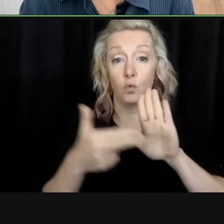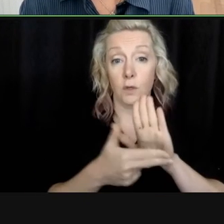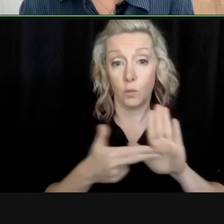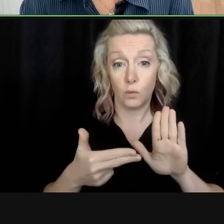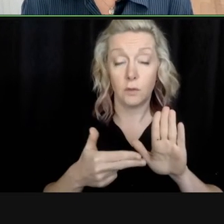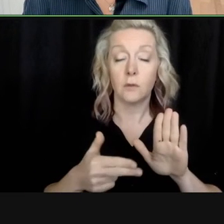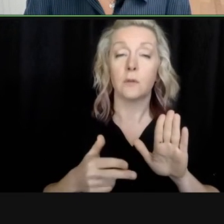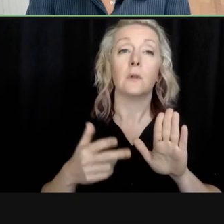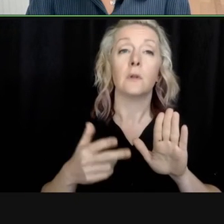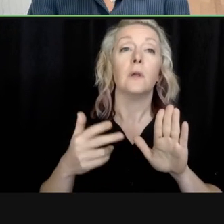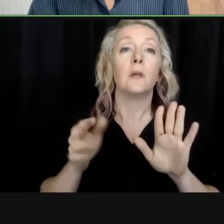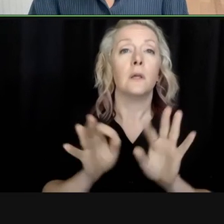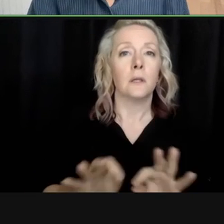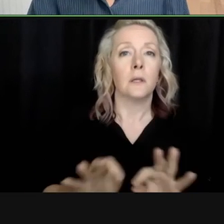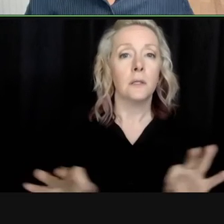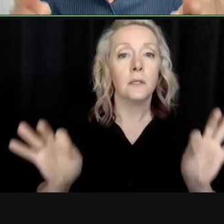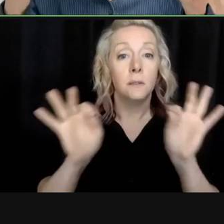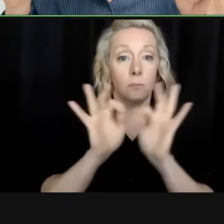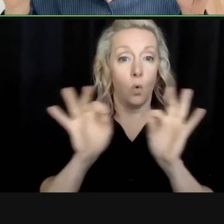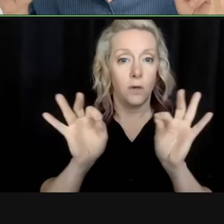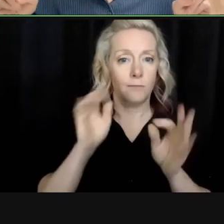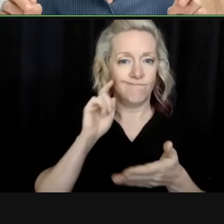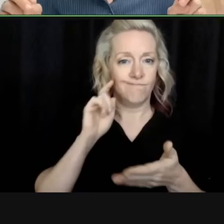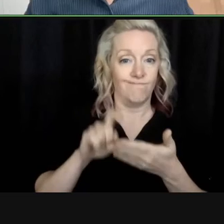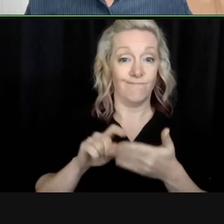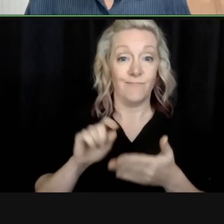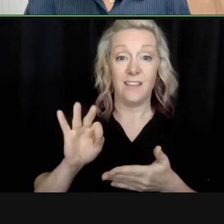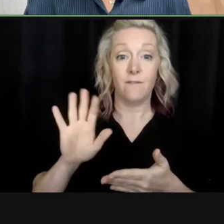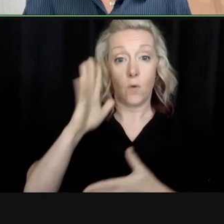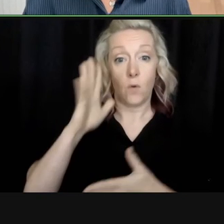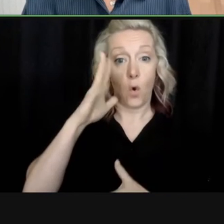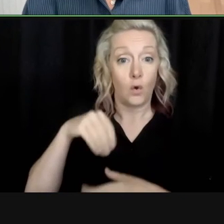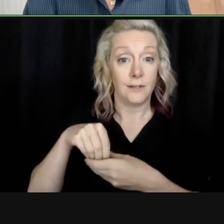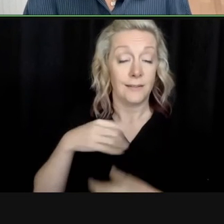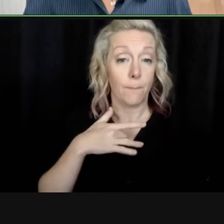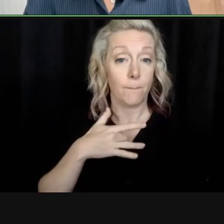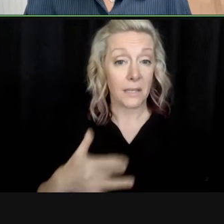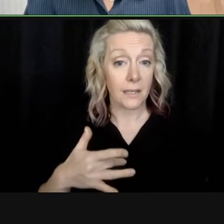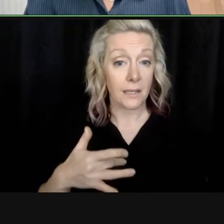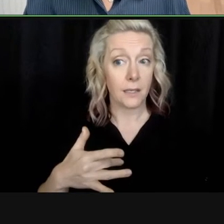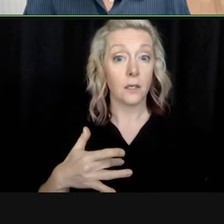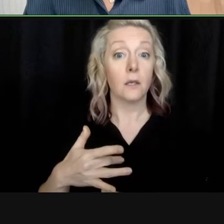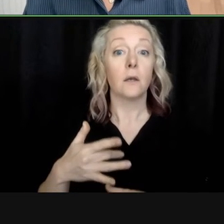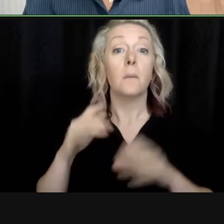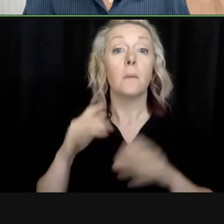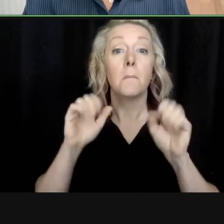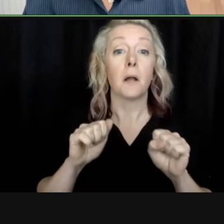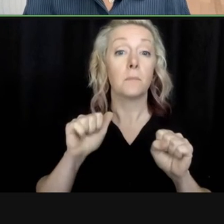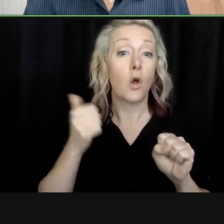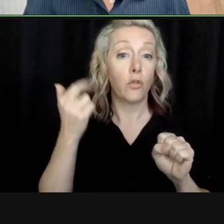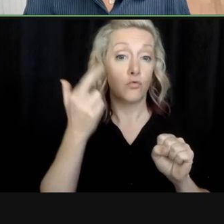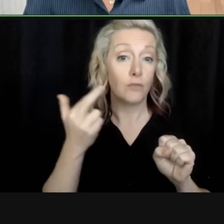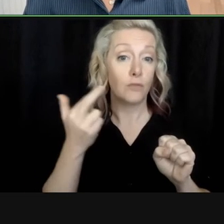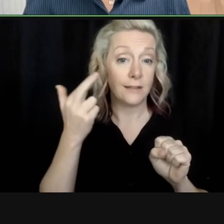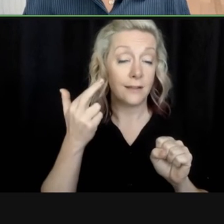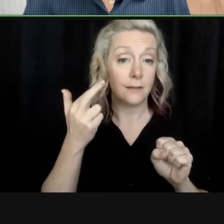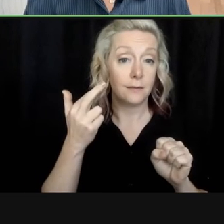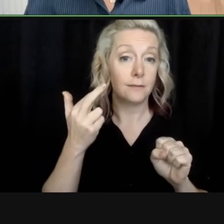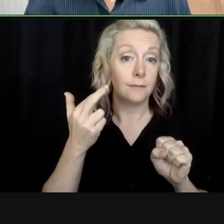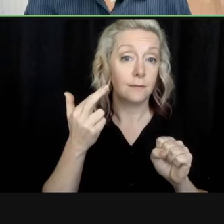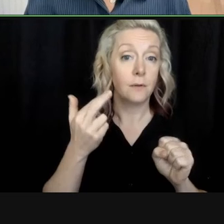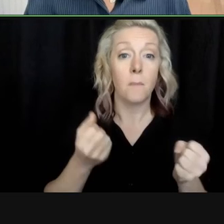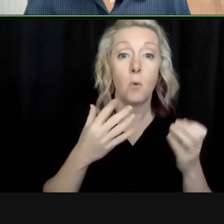really critical to identify if those autistic characteristics or behaviors could be attributed to the dual sensory